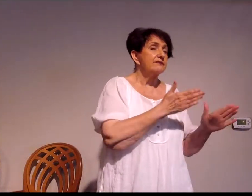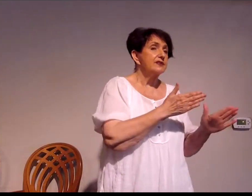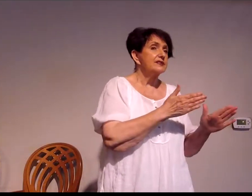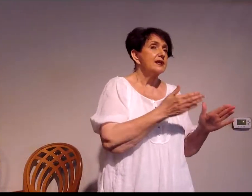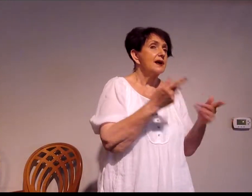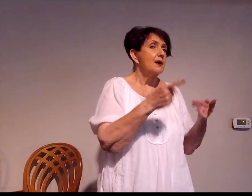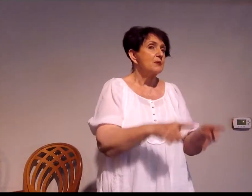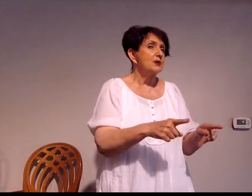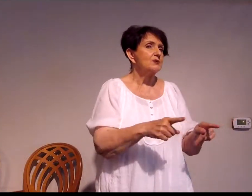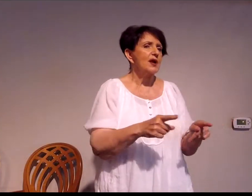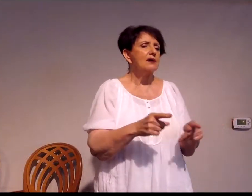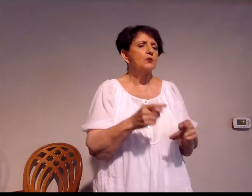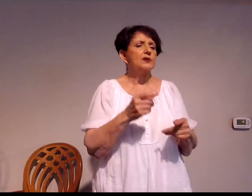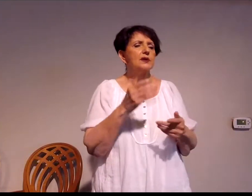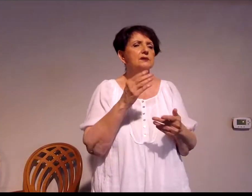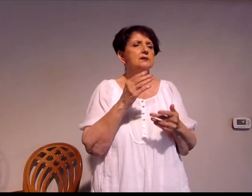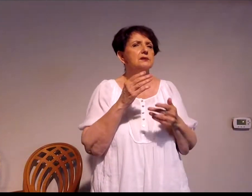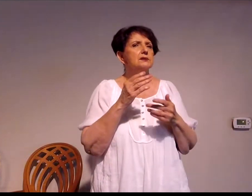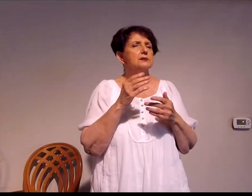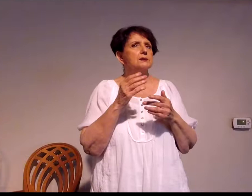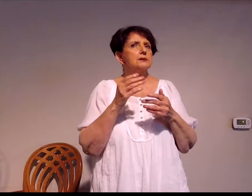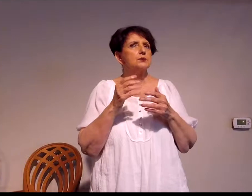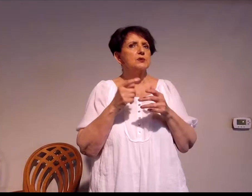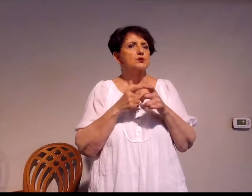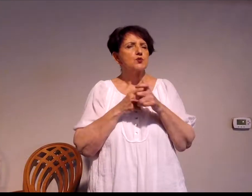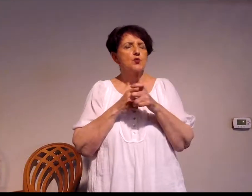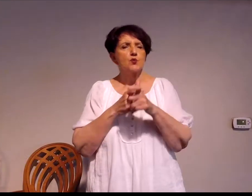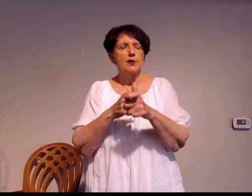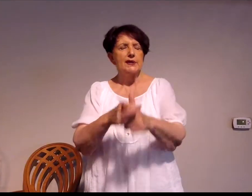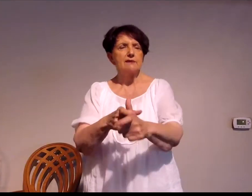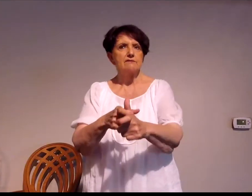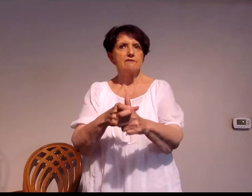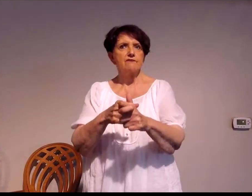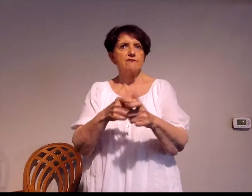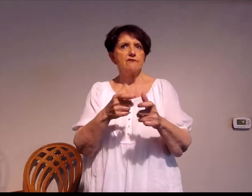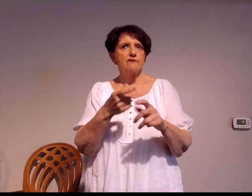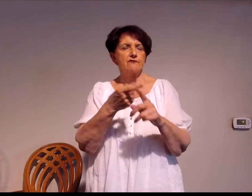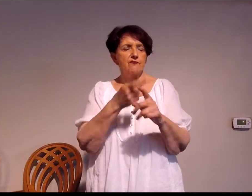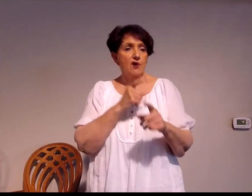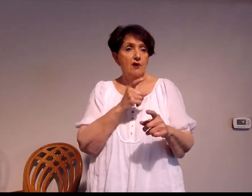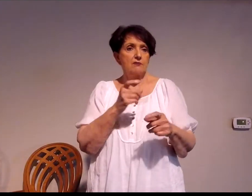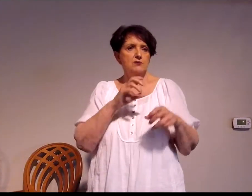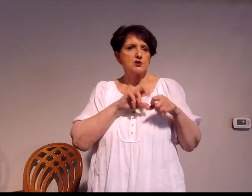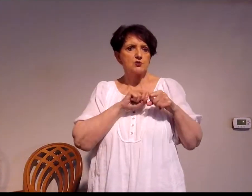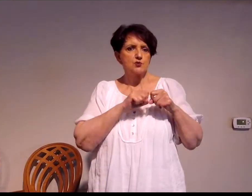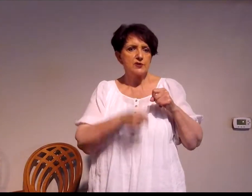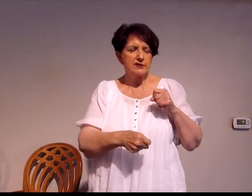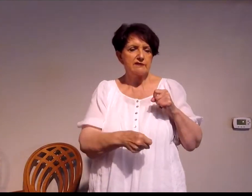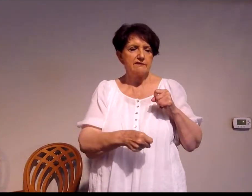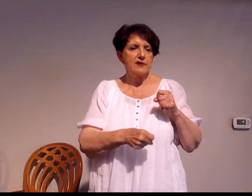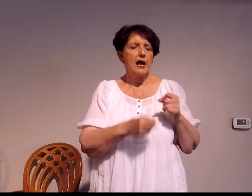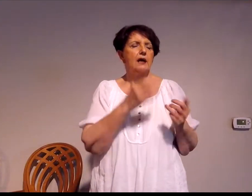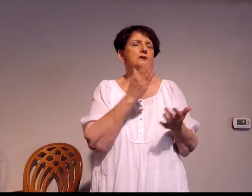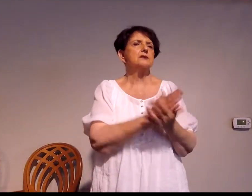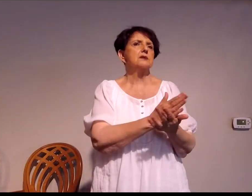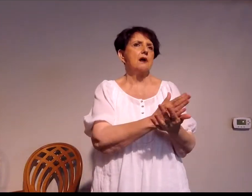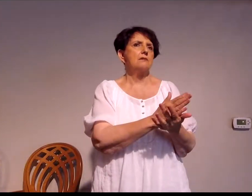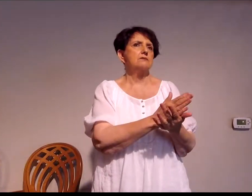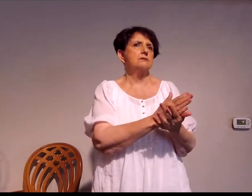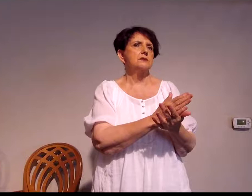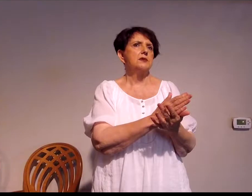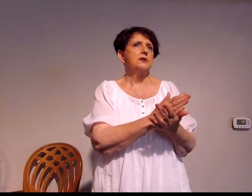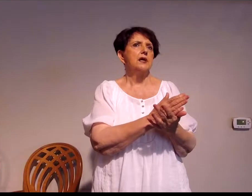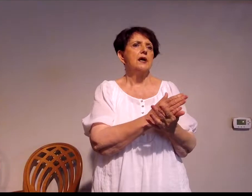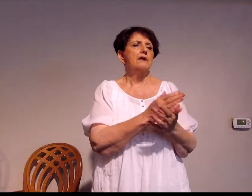the grief I felt about my family falling apart and started walking towards forgiveness. This